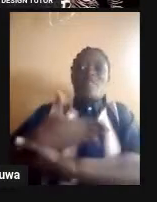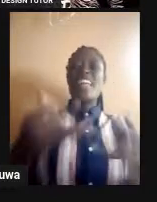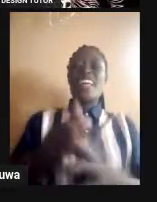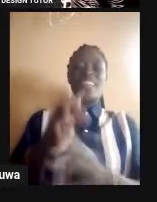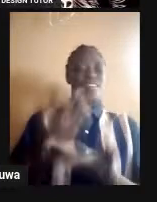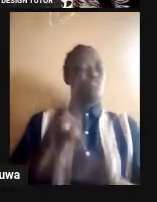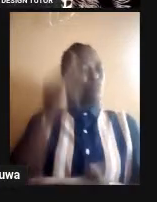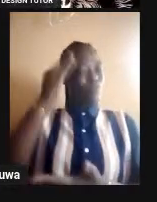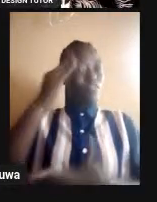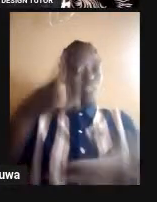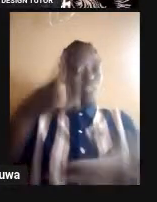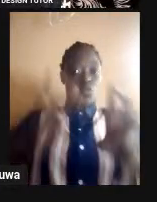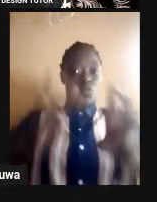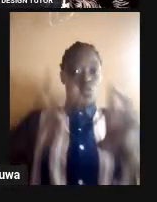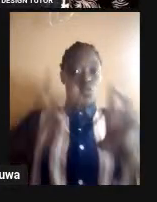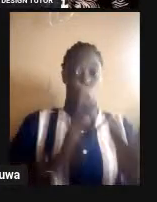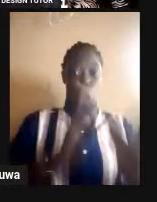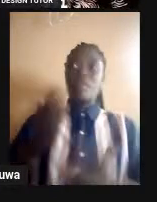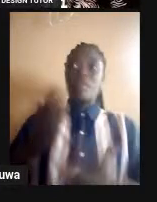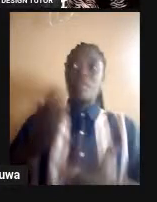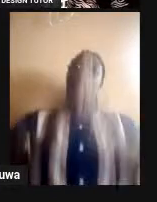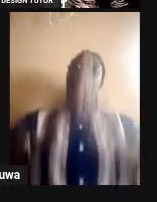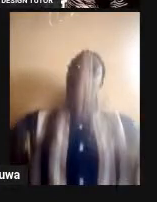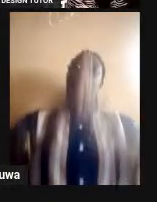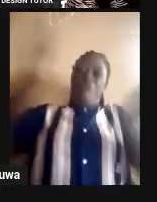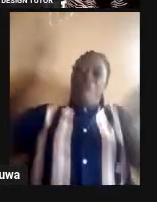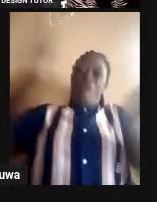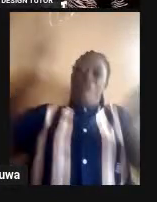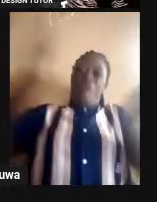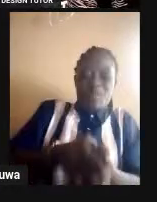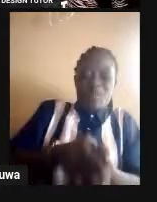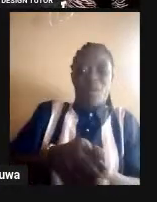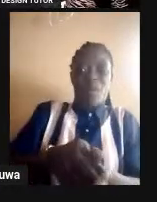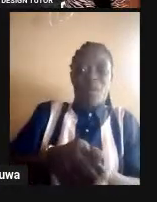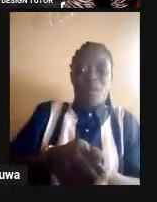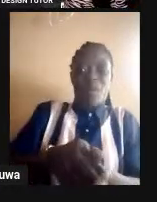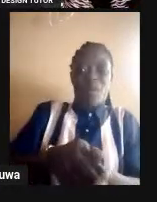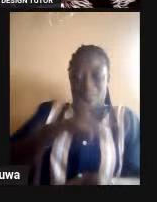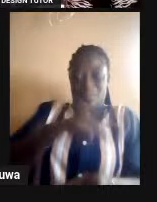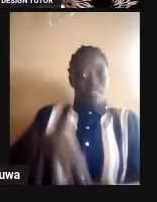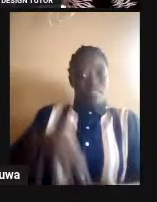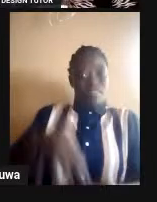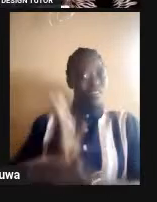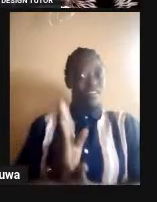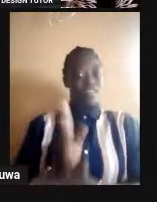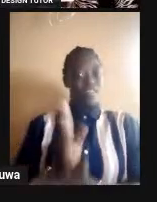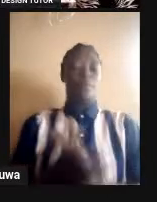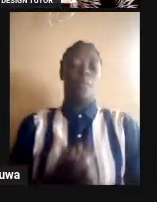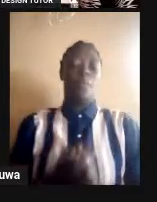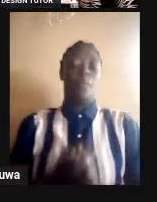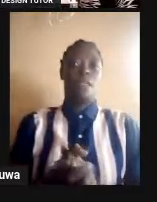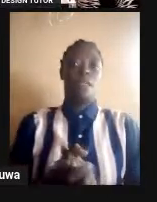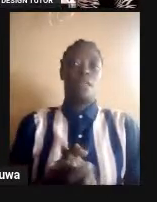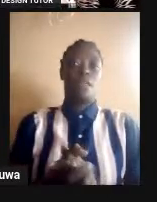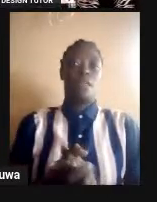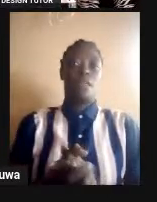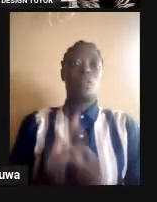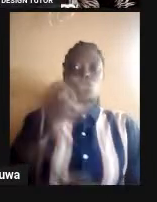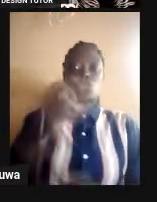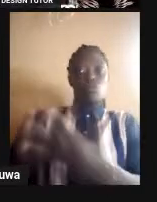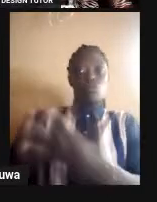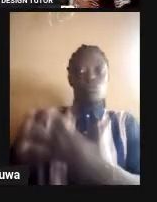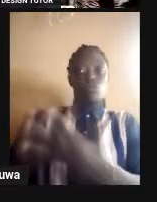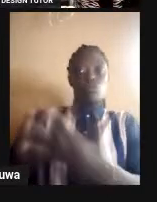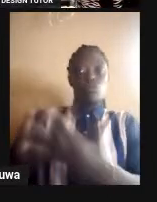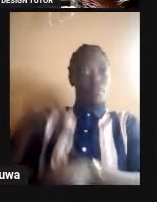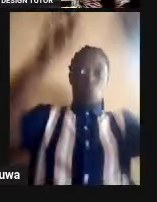in, right? So there are times that even in design, you bring big elements and match them with small elements.